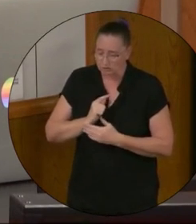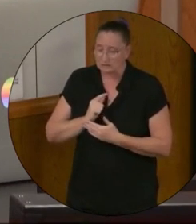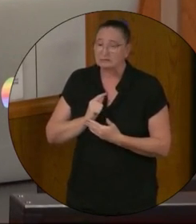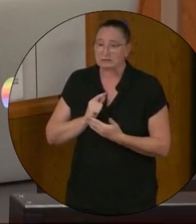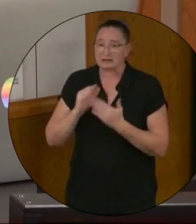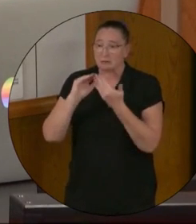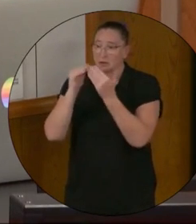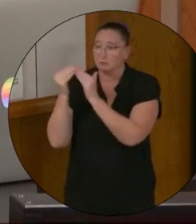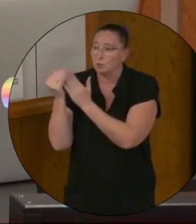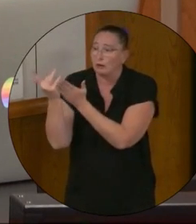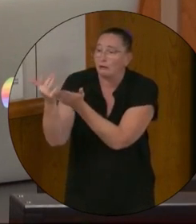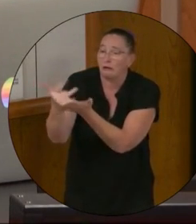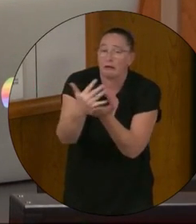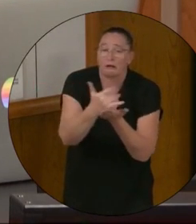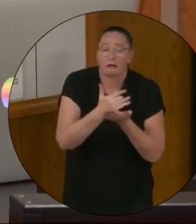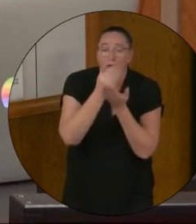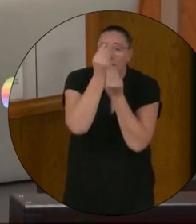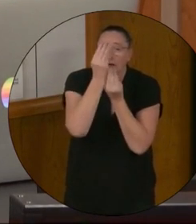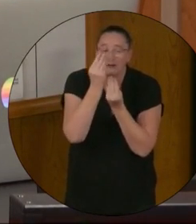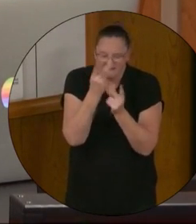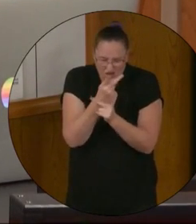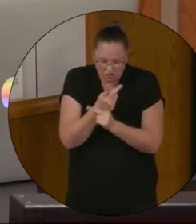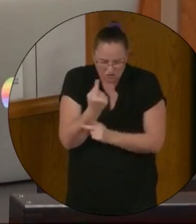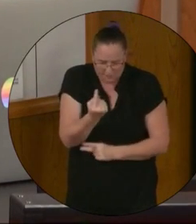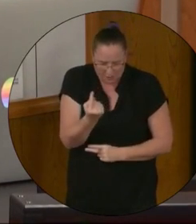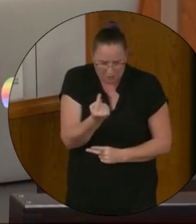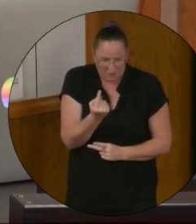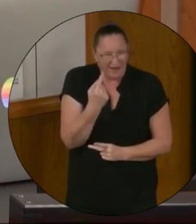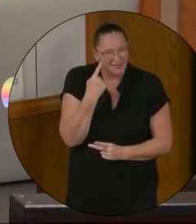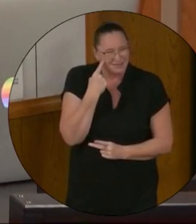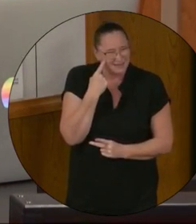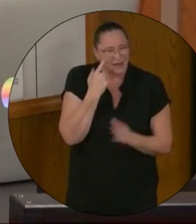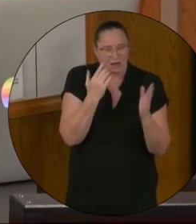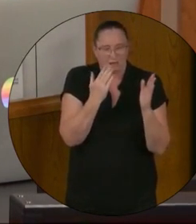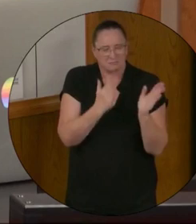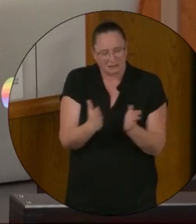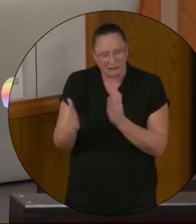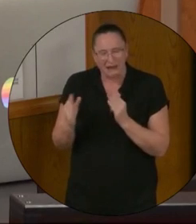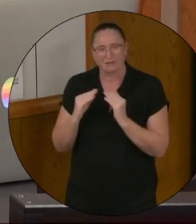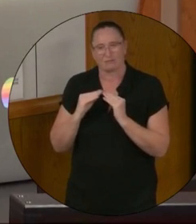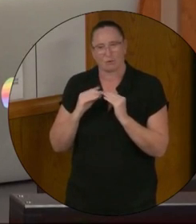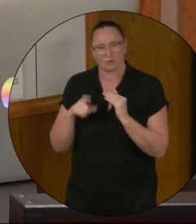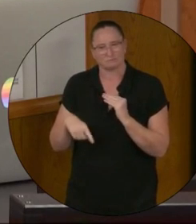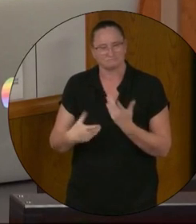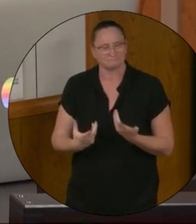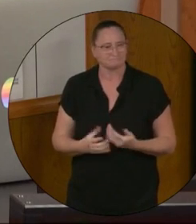the community and figure out something, I feel like it needs to be planned a little bit more.